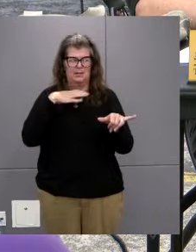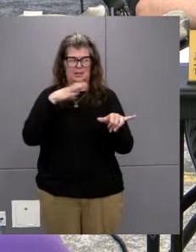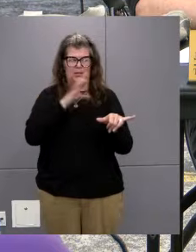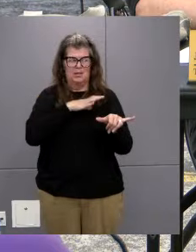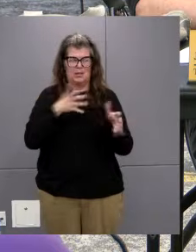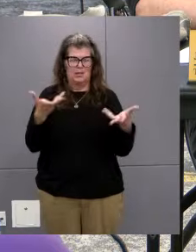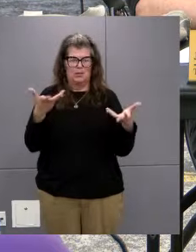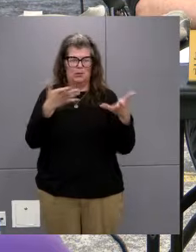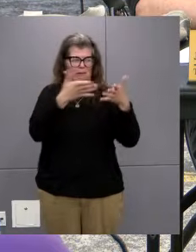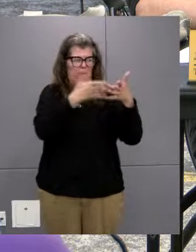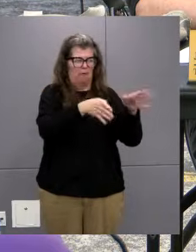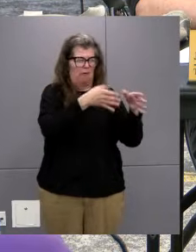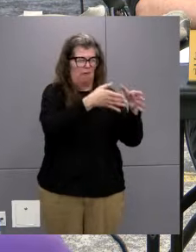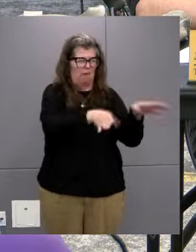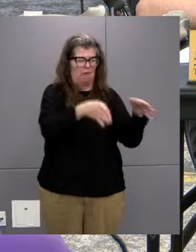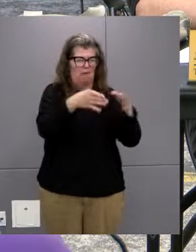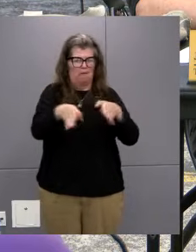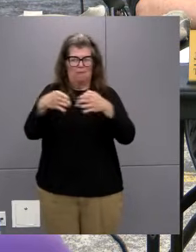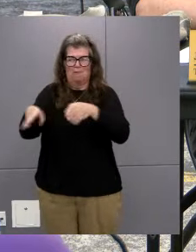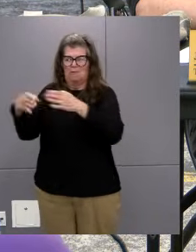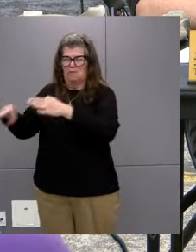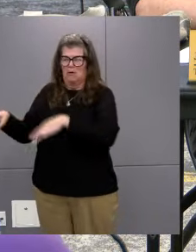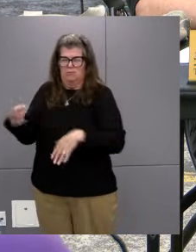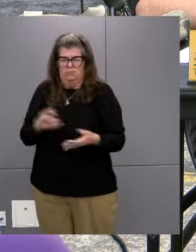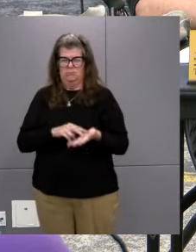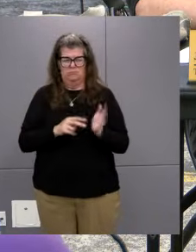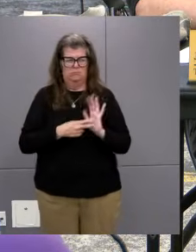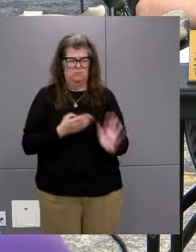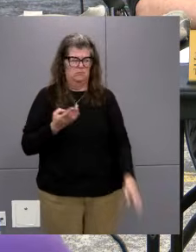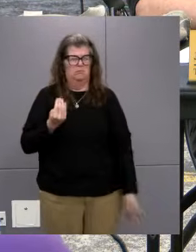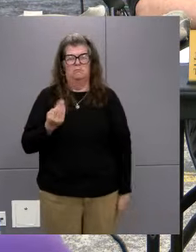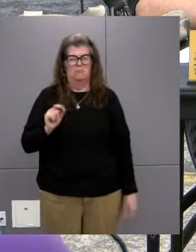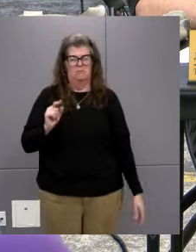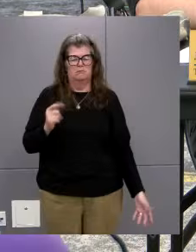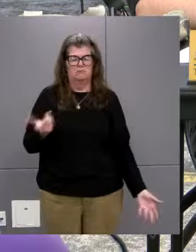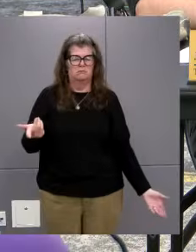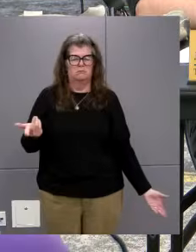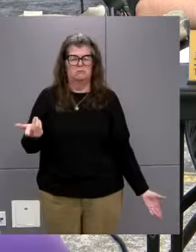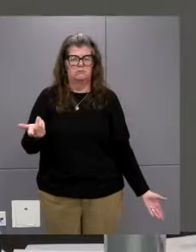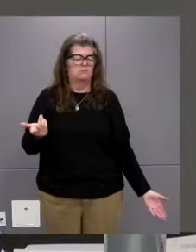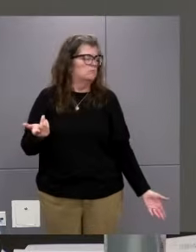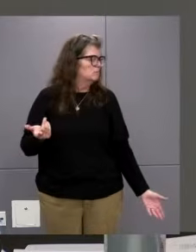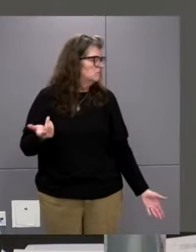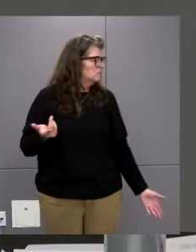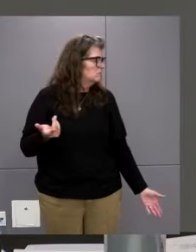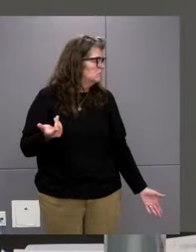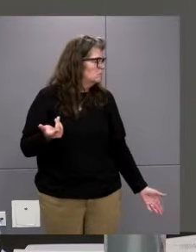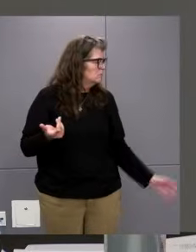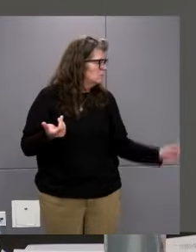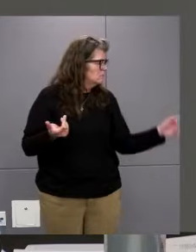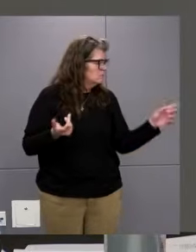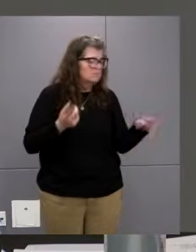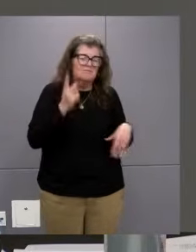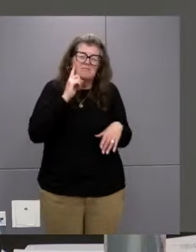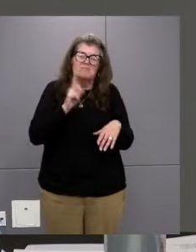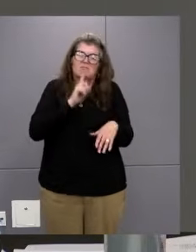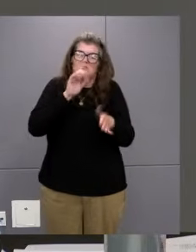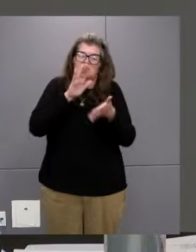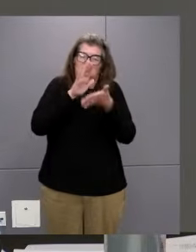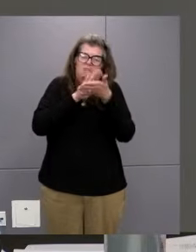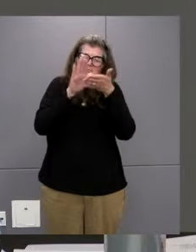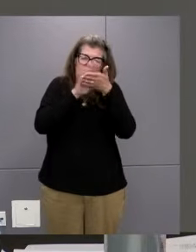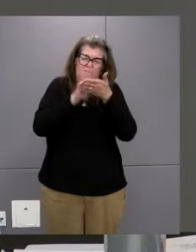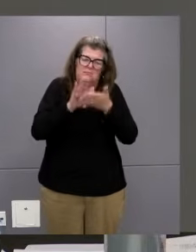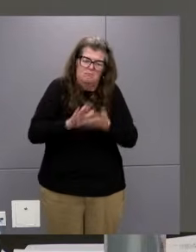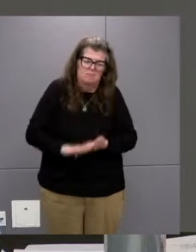standing committees, so what is 1420? Well, Well, I believe what we're doing here is we're tidying up the board